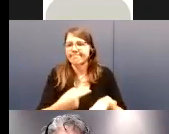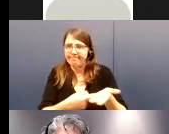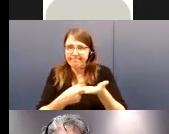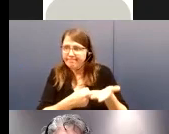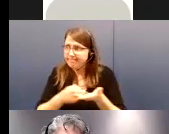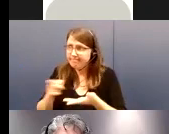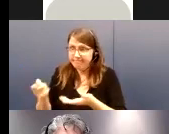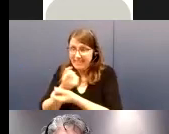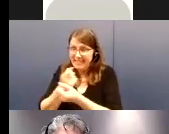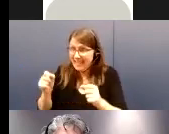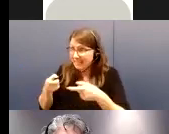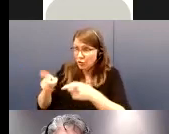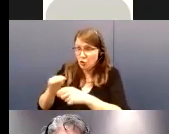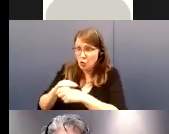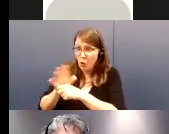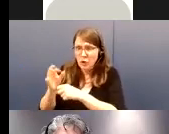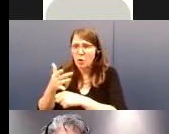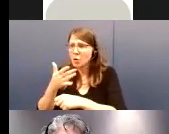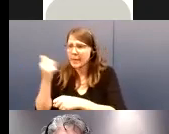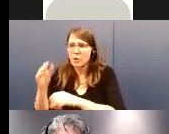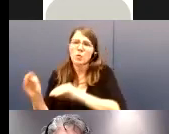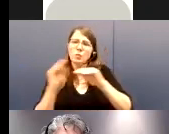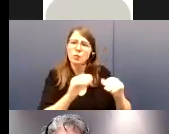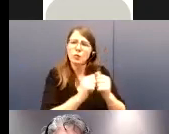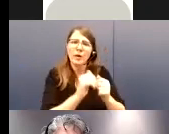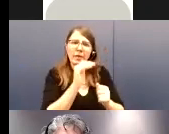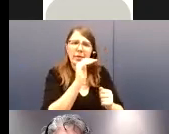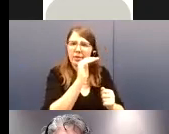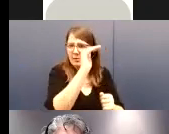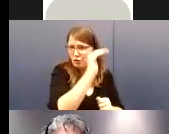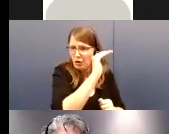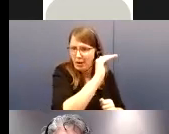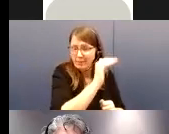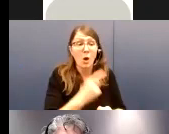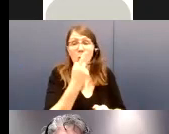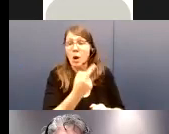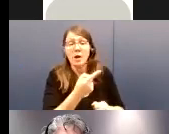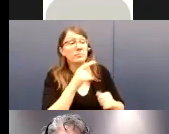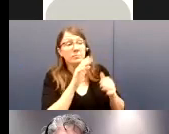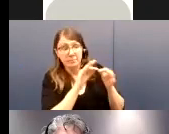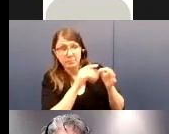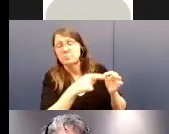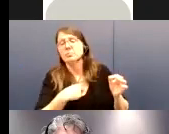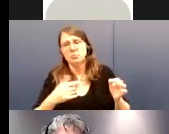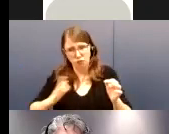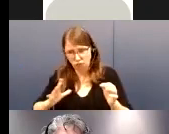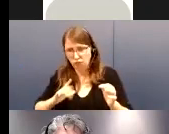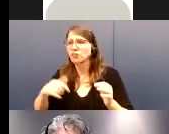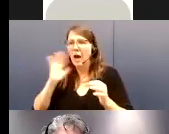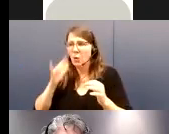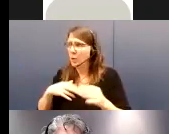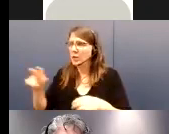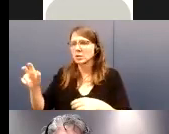should they be with me? And one of the children said, I can do it. I can bring the parent to me. I will take care of